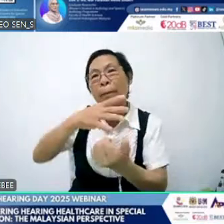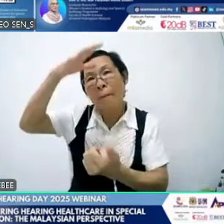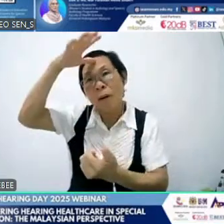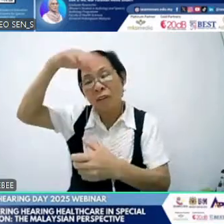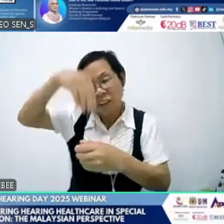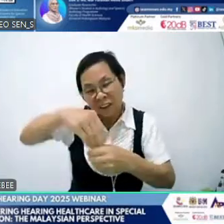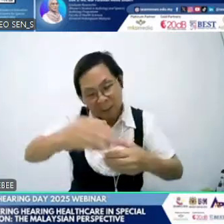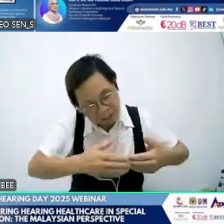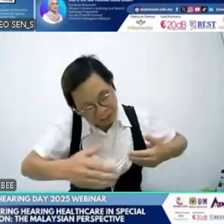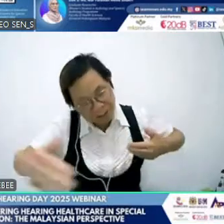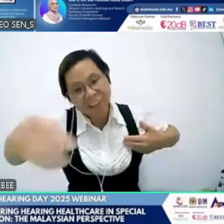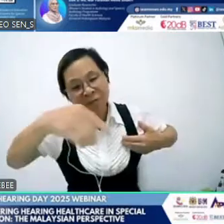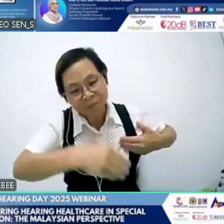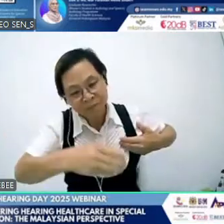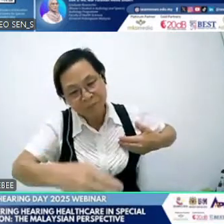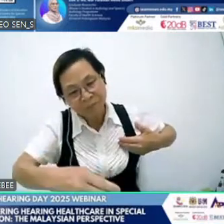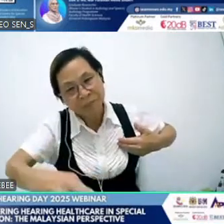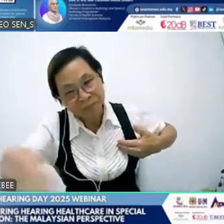journey.